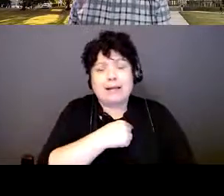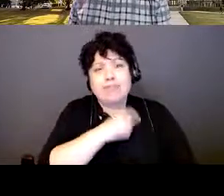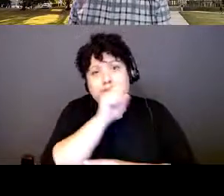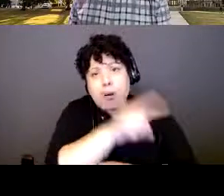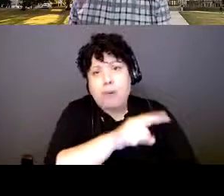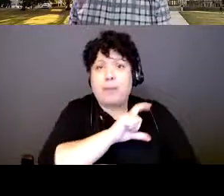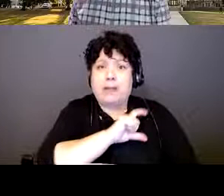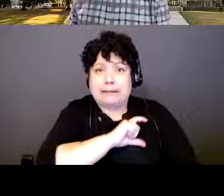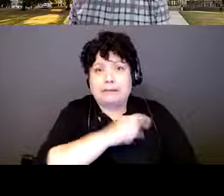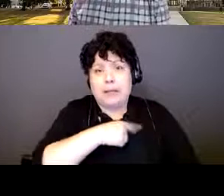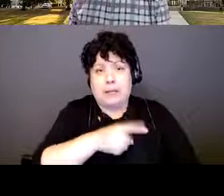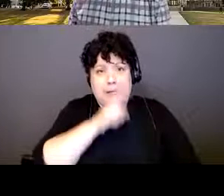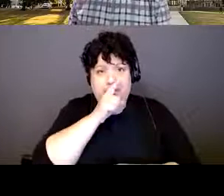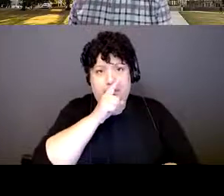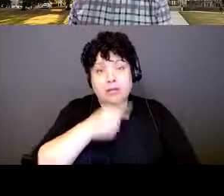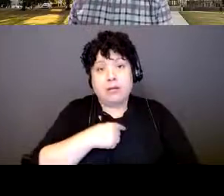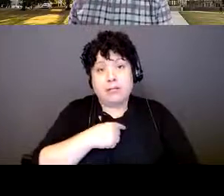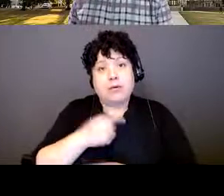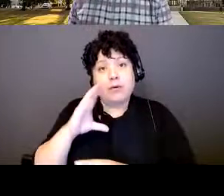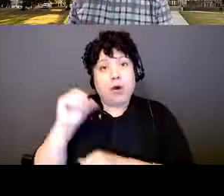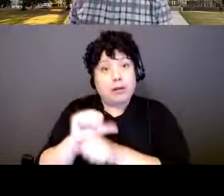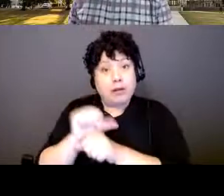our colleague Barb McQuarrie